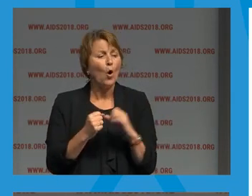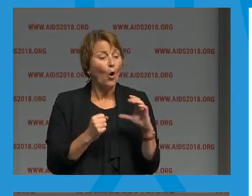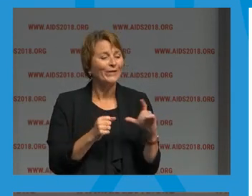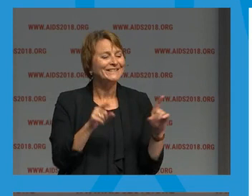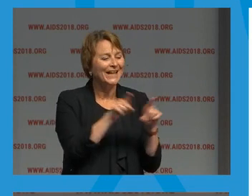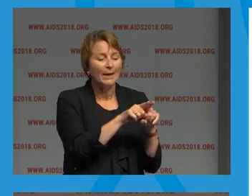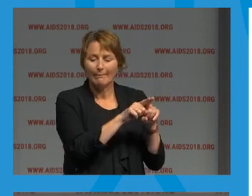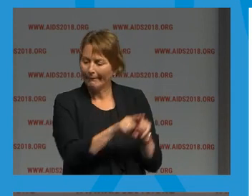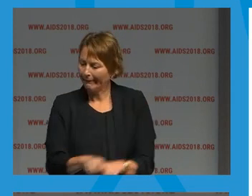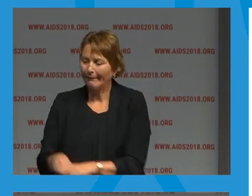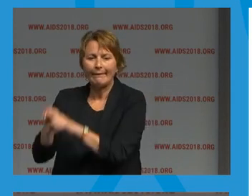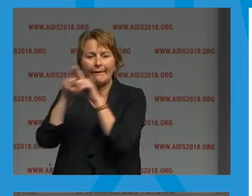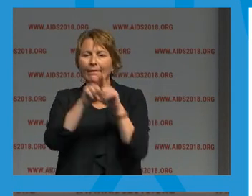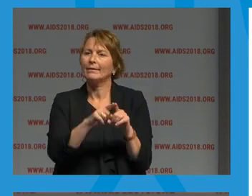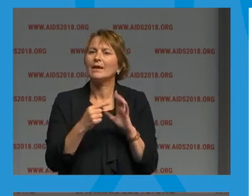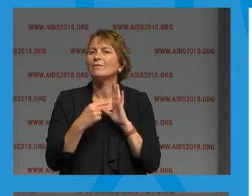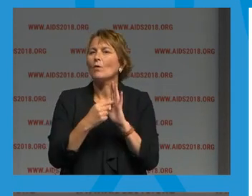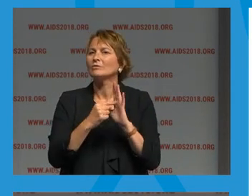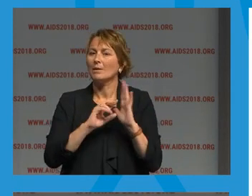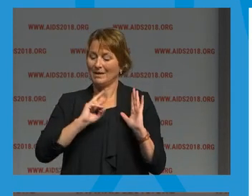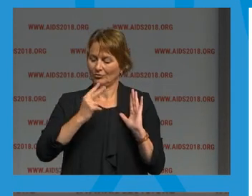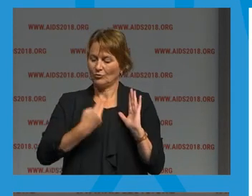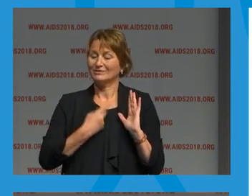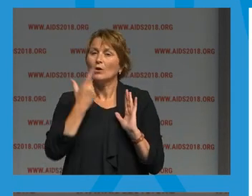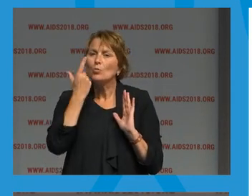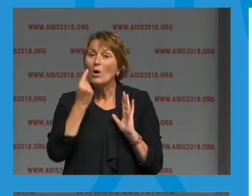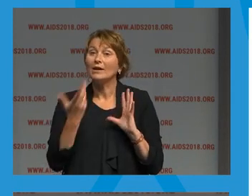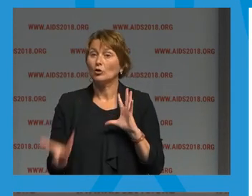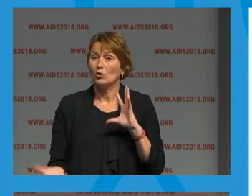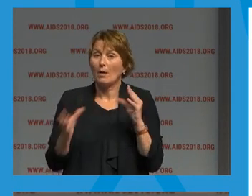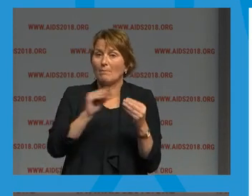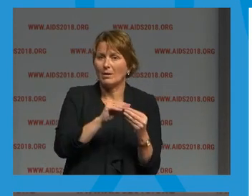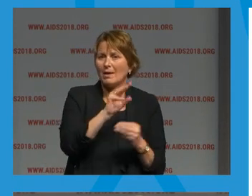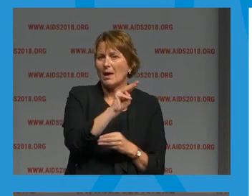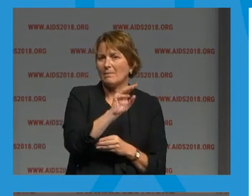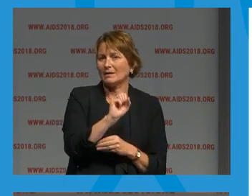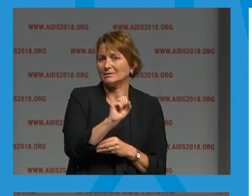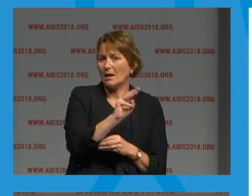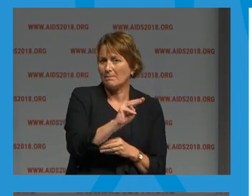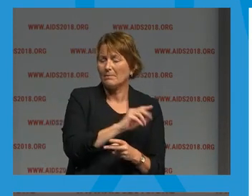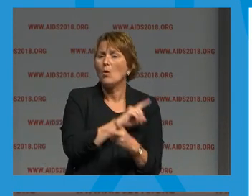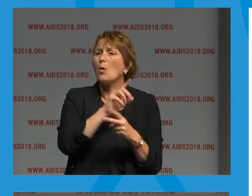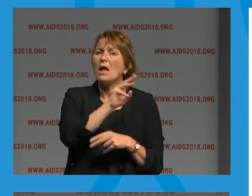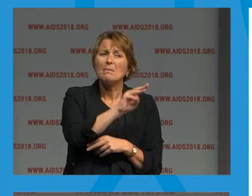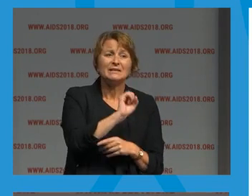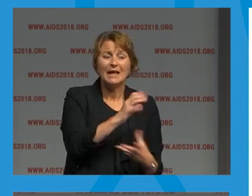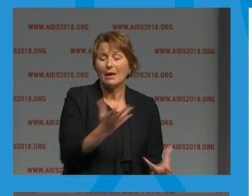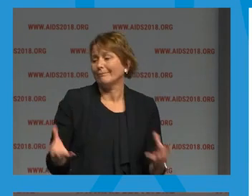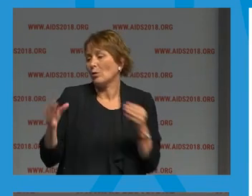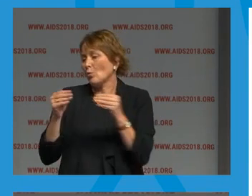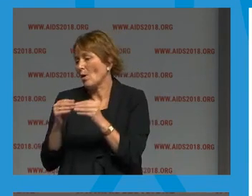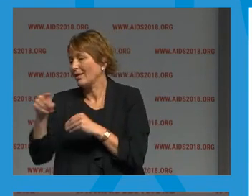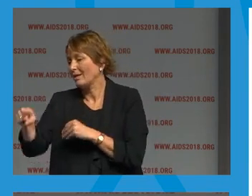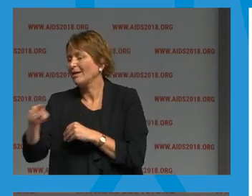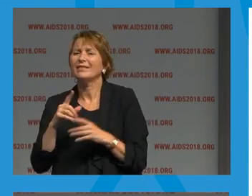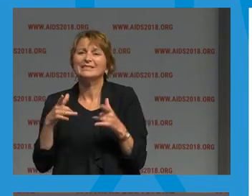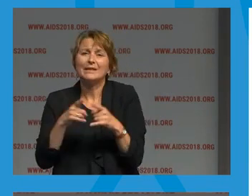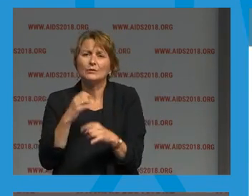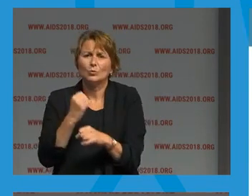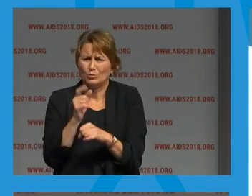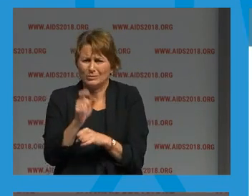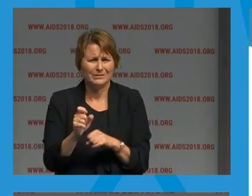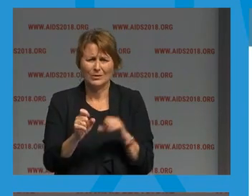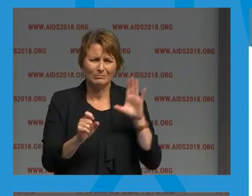combine transgender women with MSMs. We cannot combine MSMs with sex workers. The needs are unique.